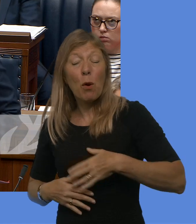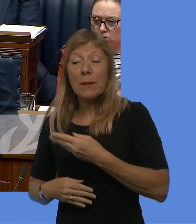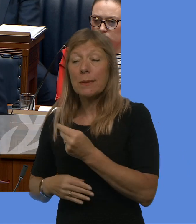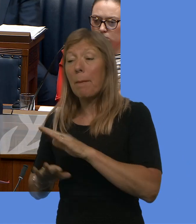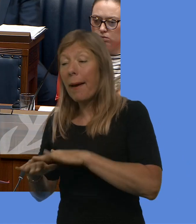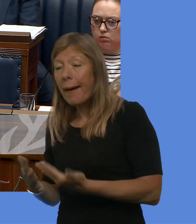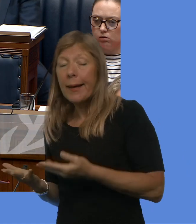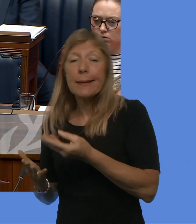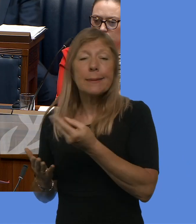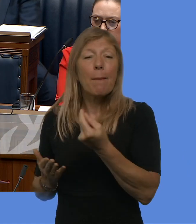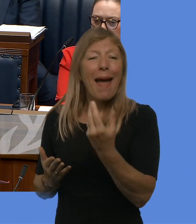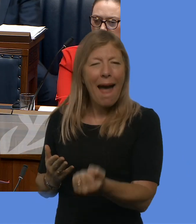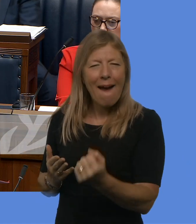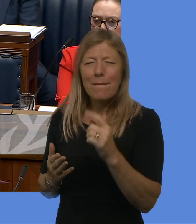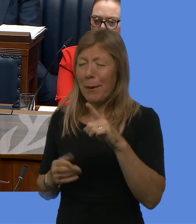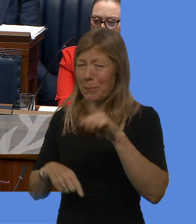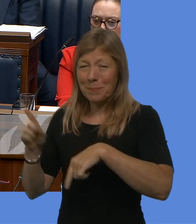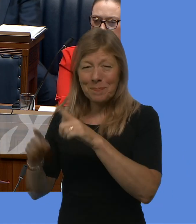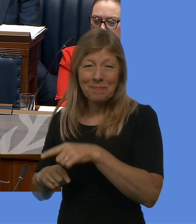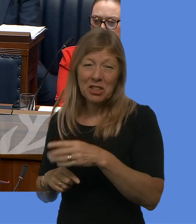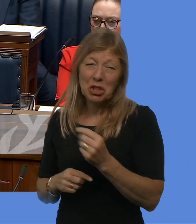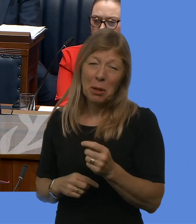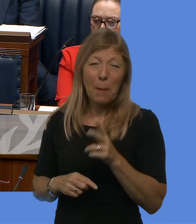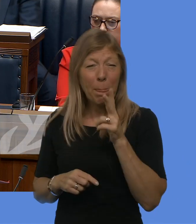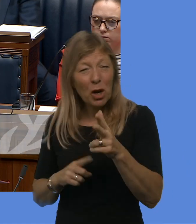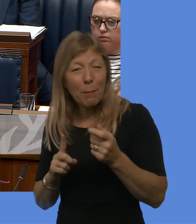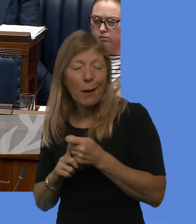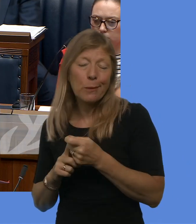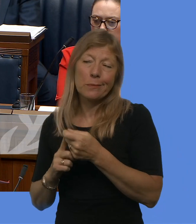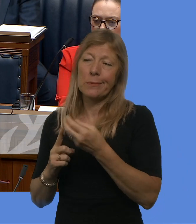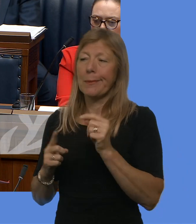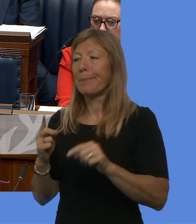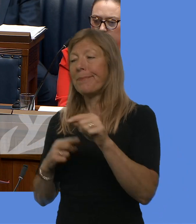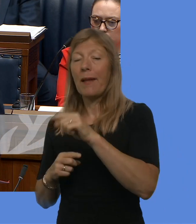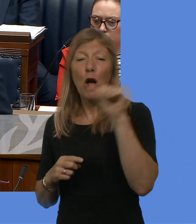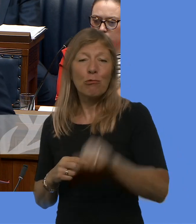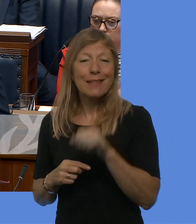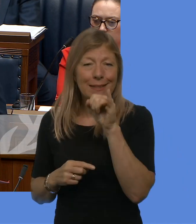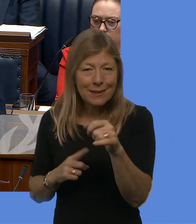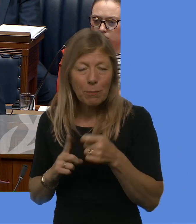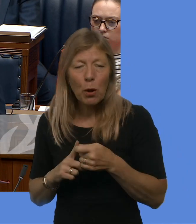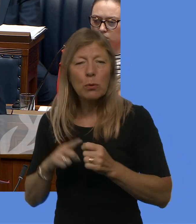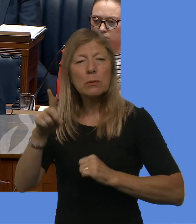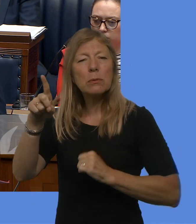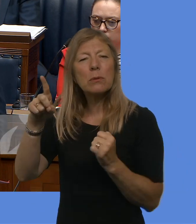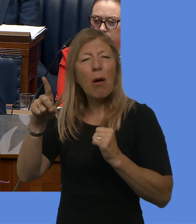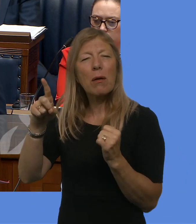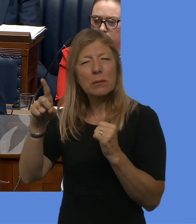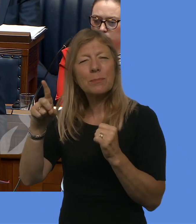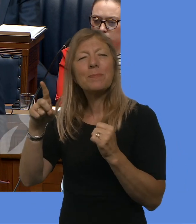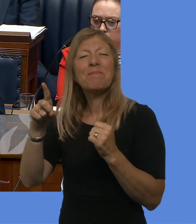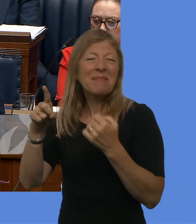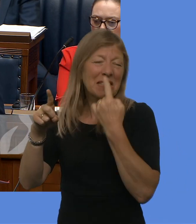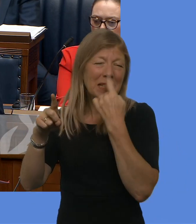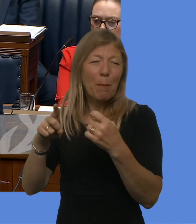the level of support, and that can vary from £30 to £160. In Scotland, there's a minimum level uniform grant of £120 per child